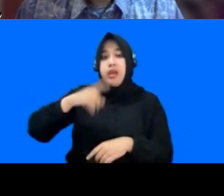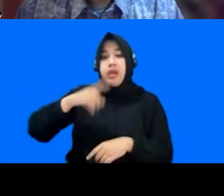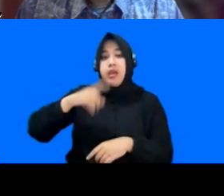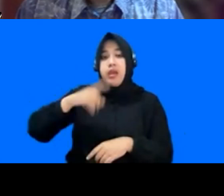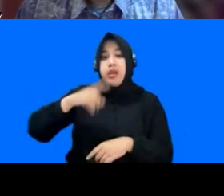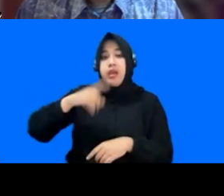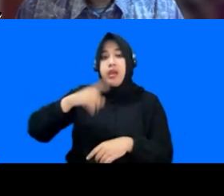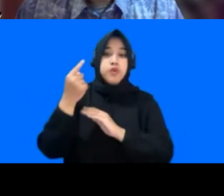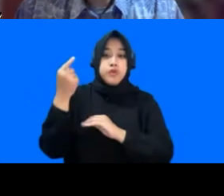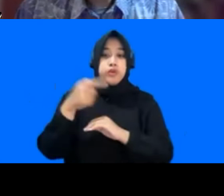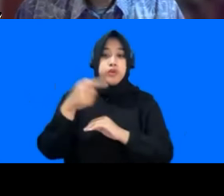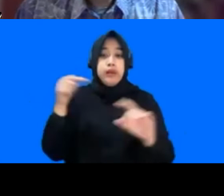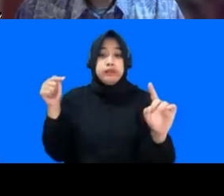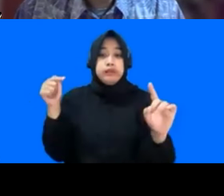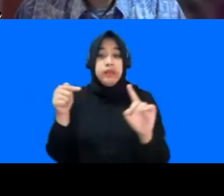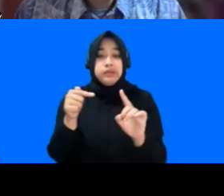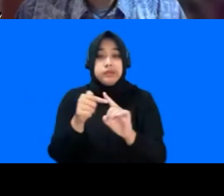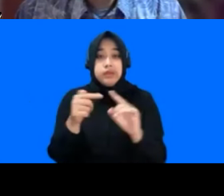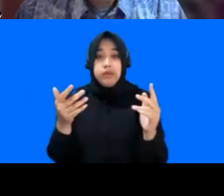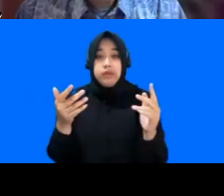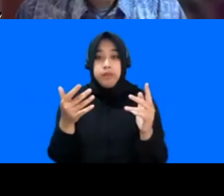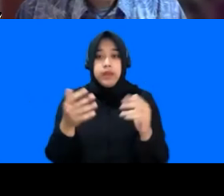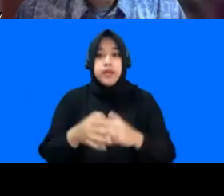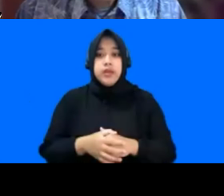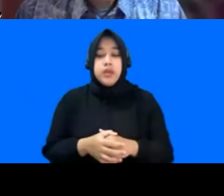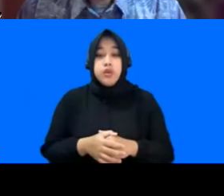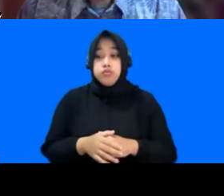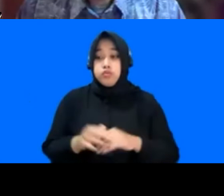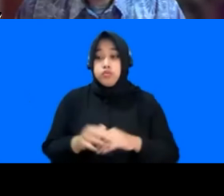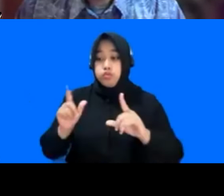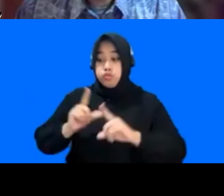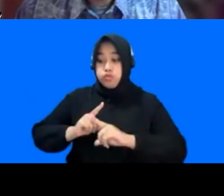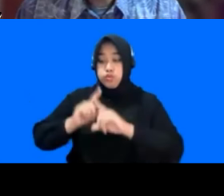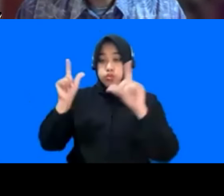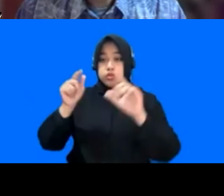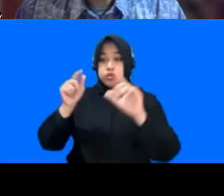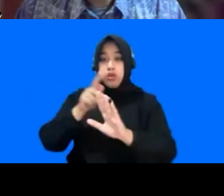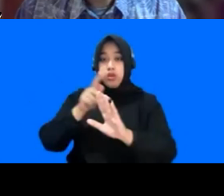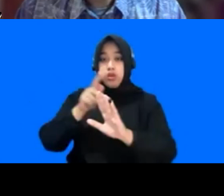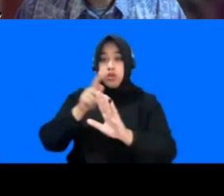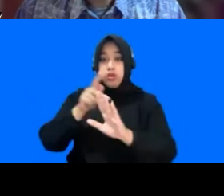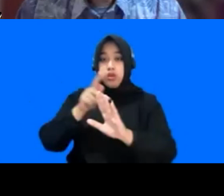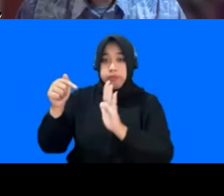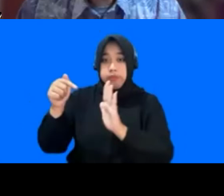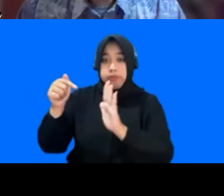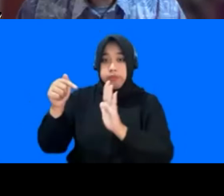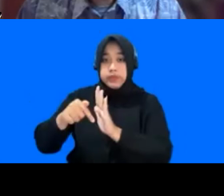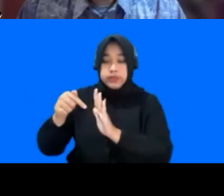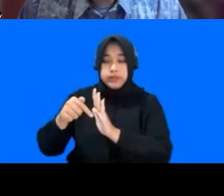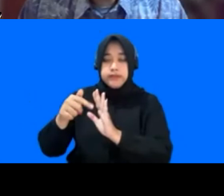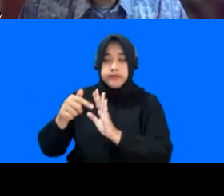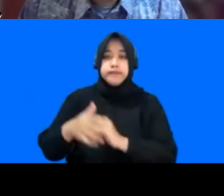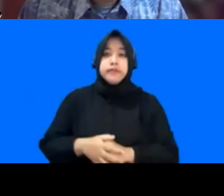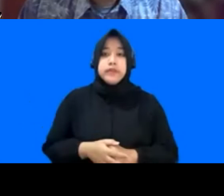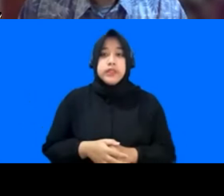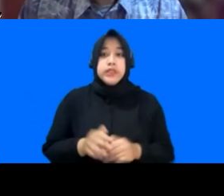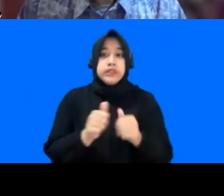our graduates, the graduates of our program, in their recruitment of staff. So I think this is